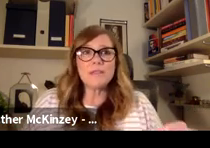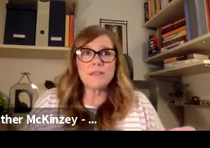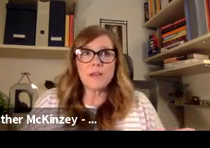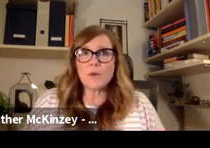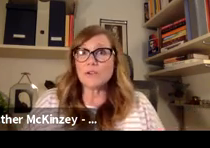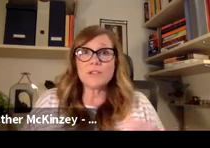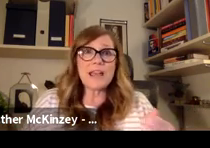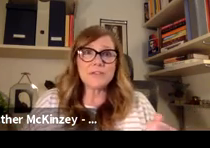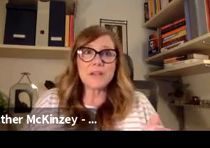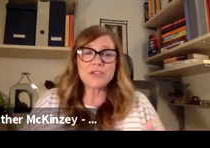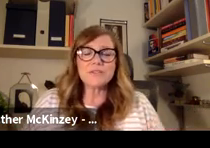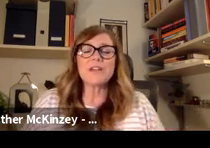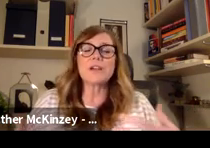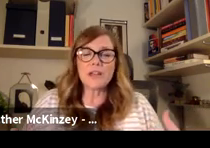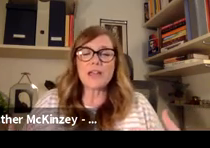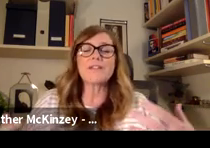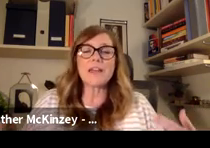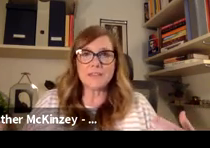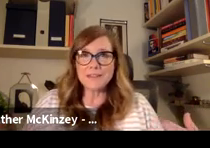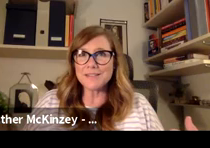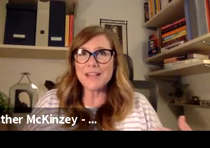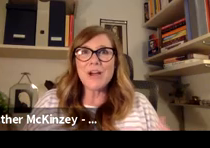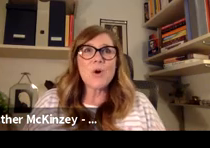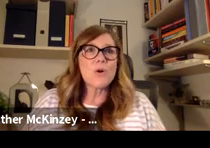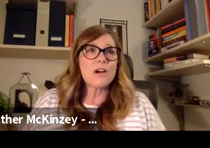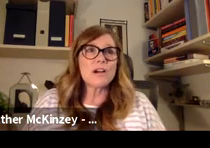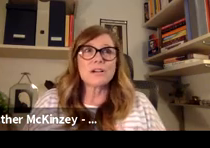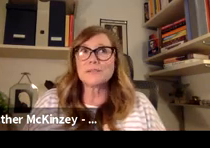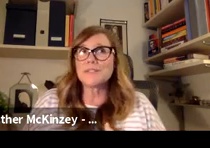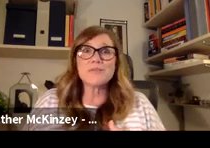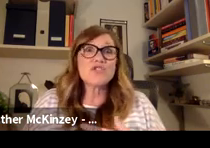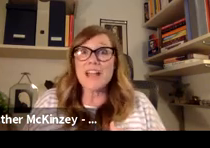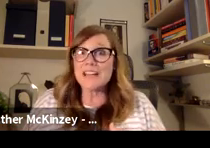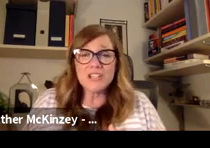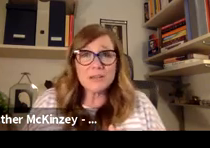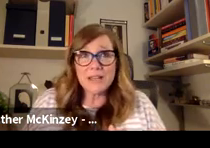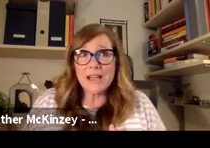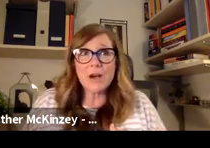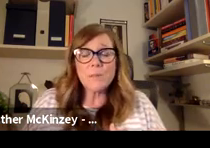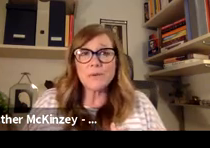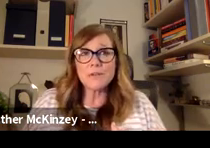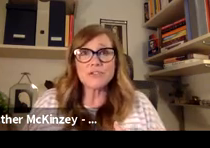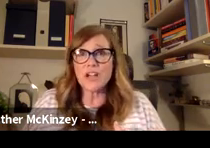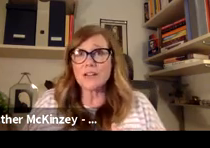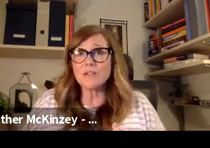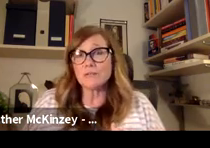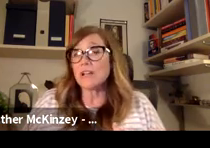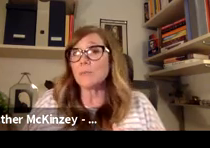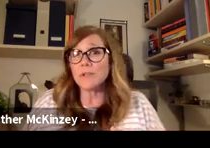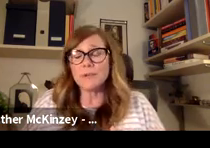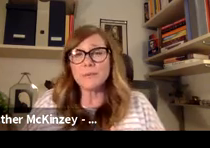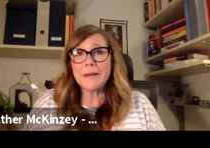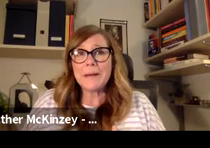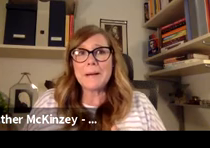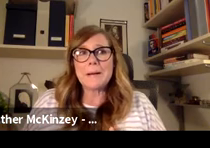just one thing, whether it's an affirmation of like, okay, I've got this, or some strategy that might help your child,